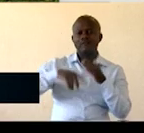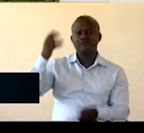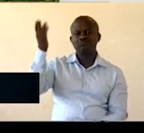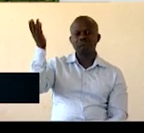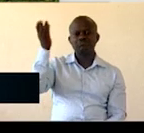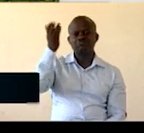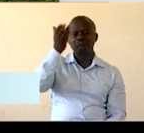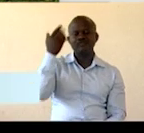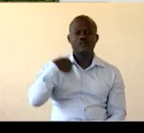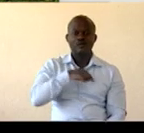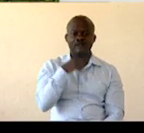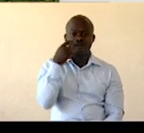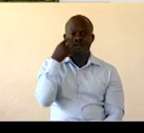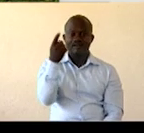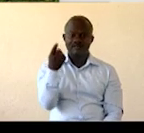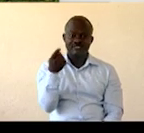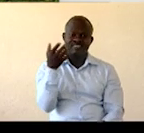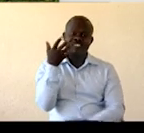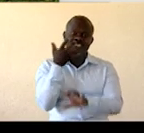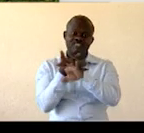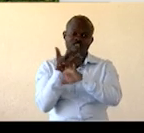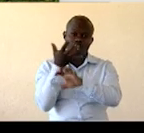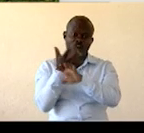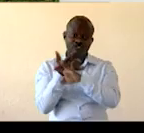We can see stones,